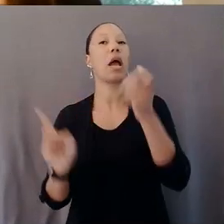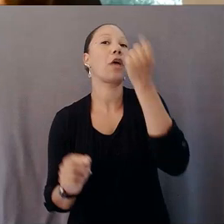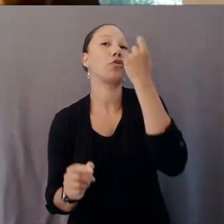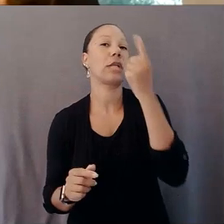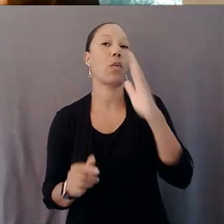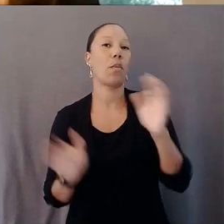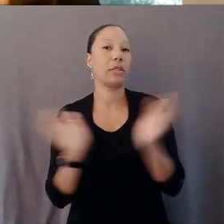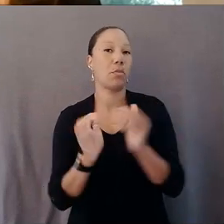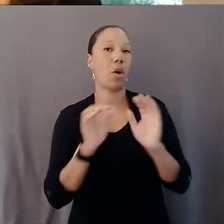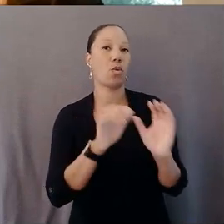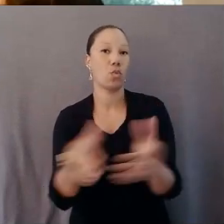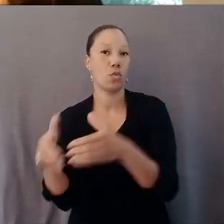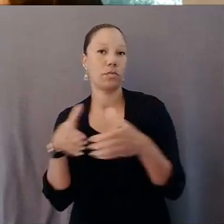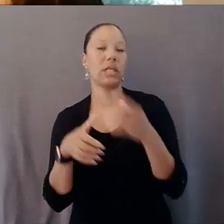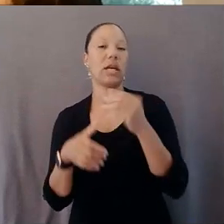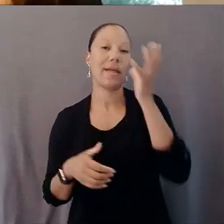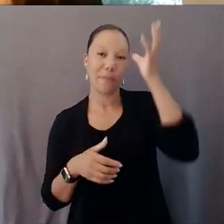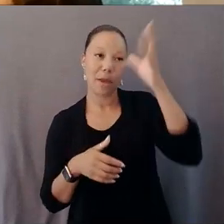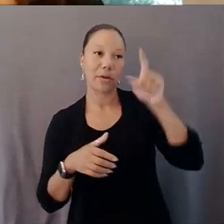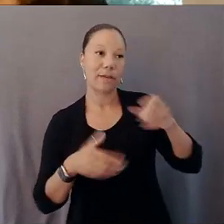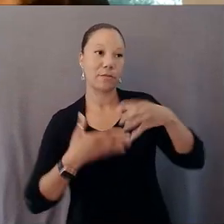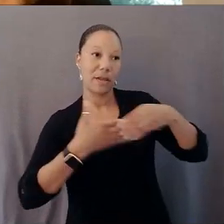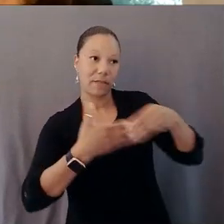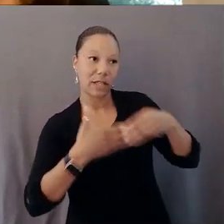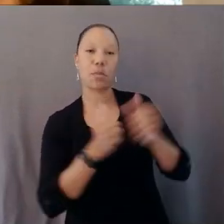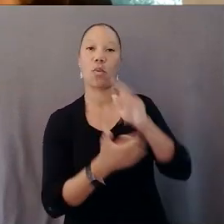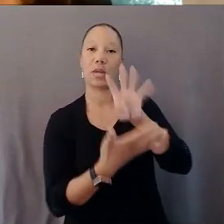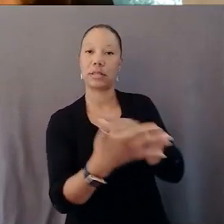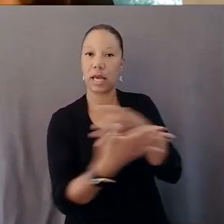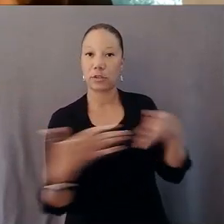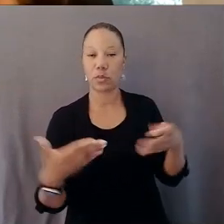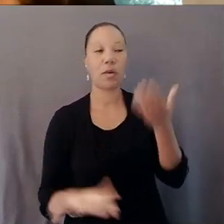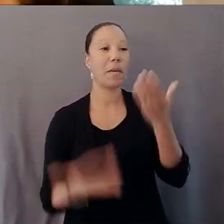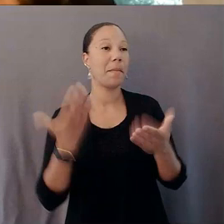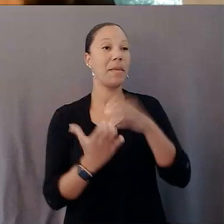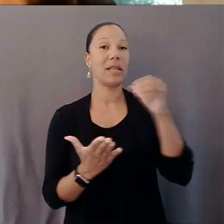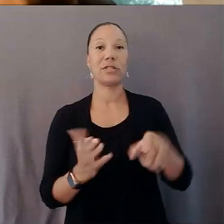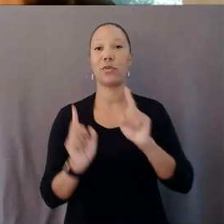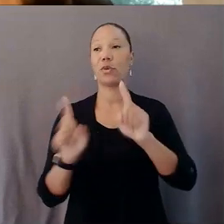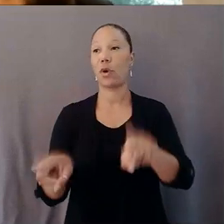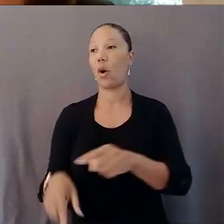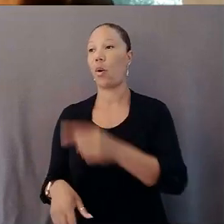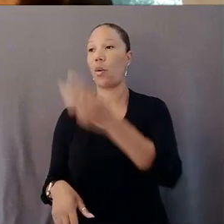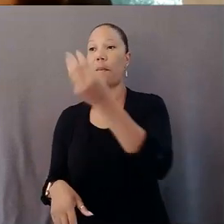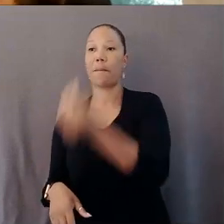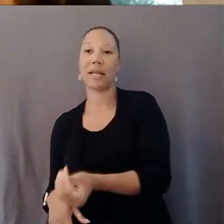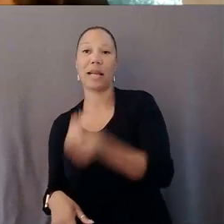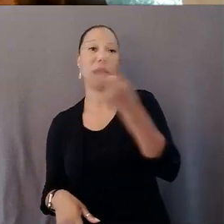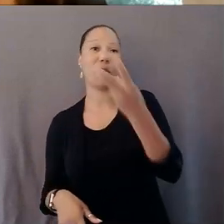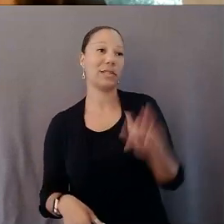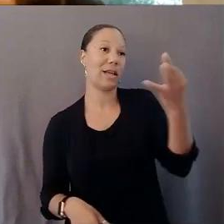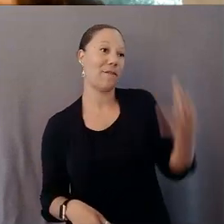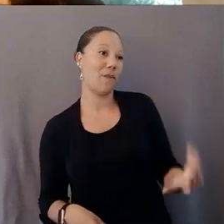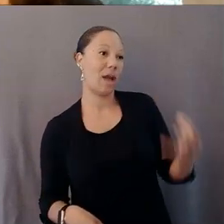And maybe I have to be flexible with my own schedule, that maybe it's a Monday, Wednesday, Friday thing, or a Monday,